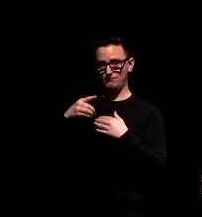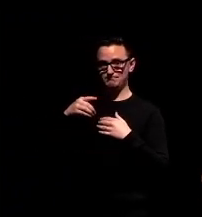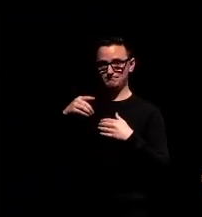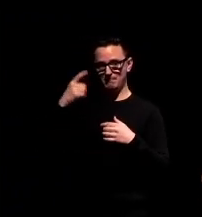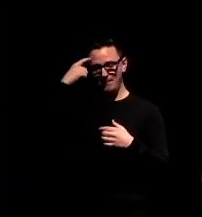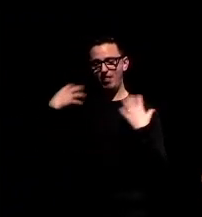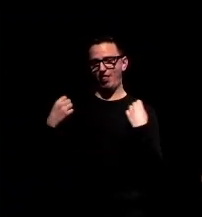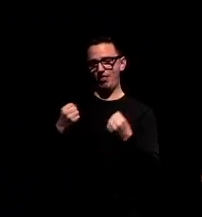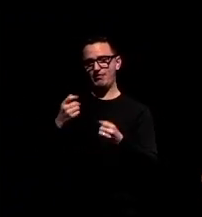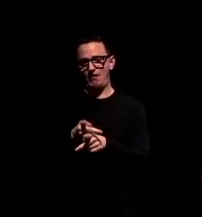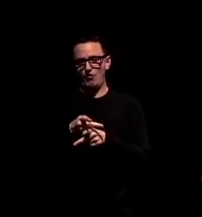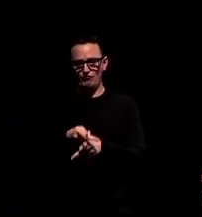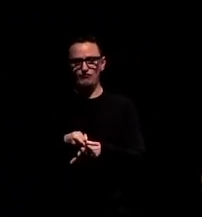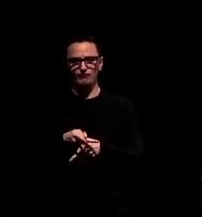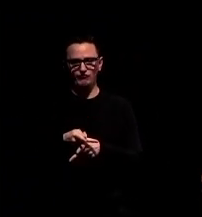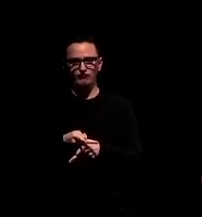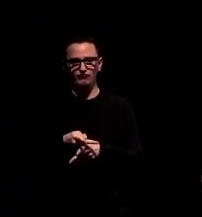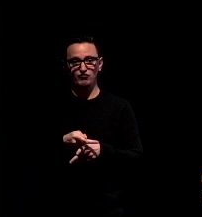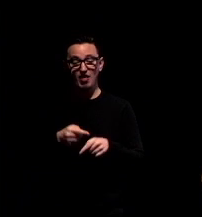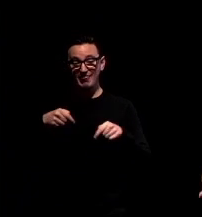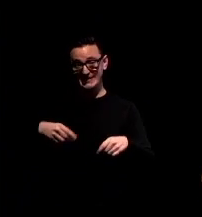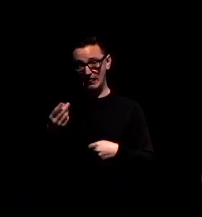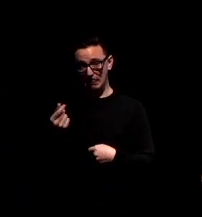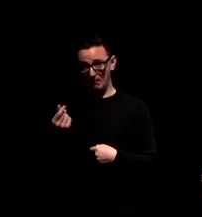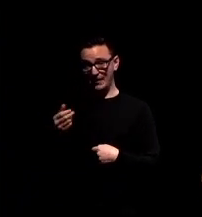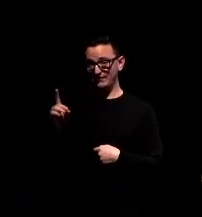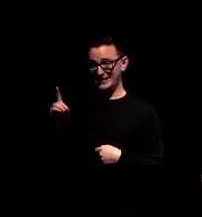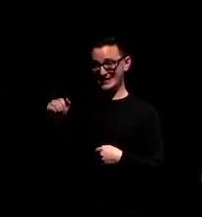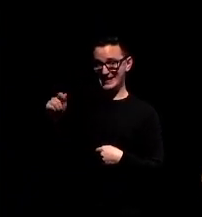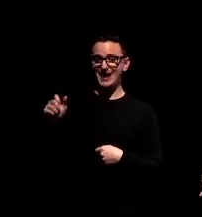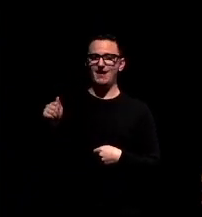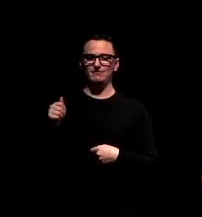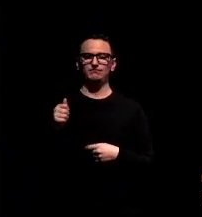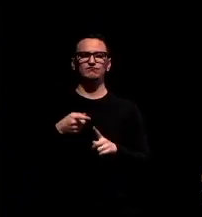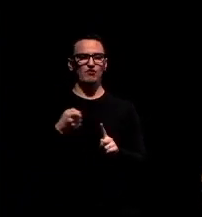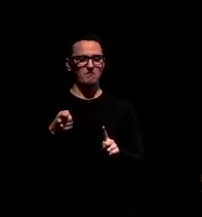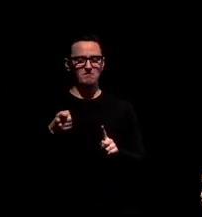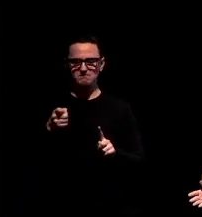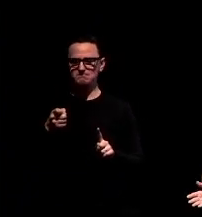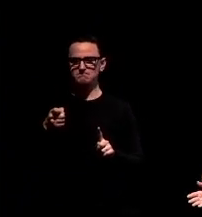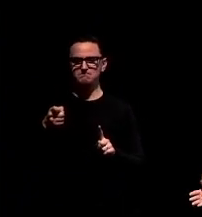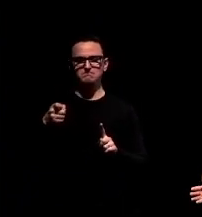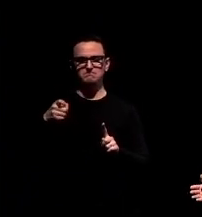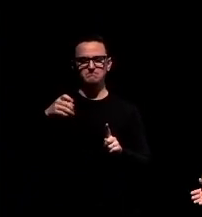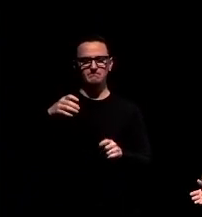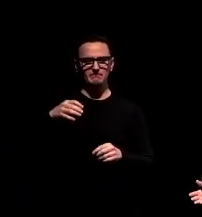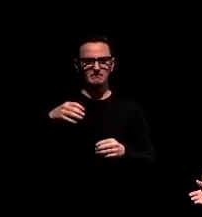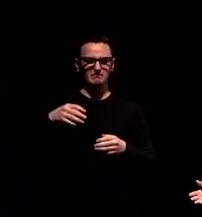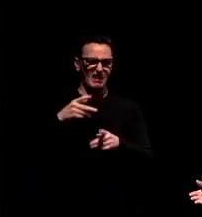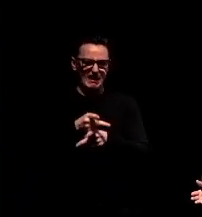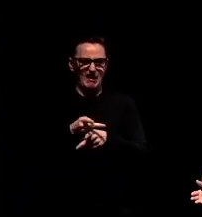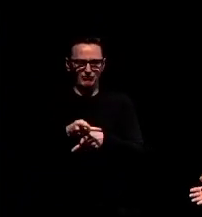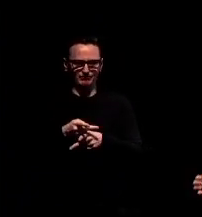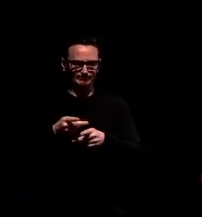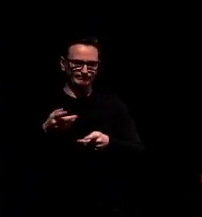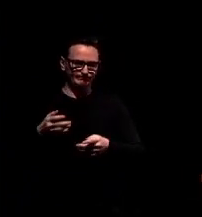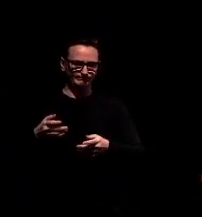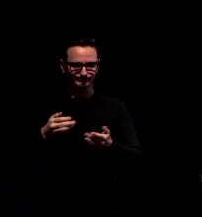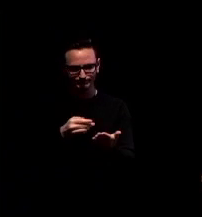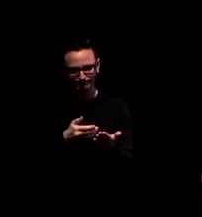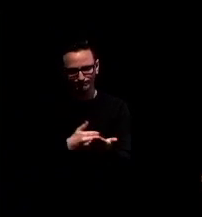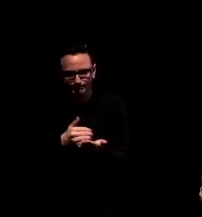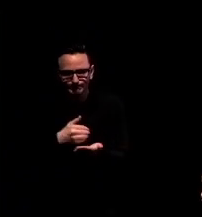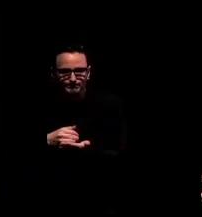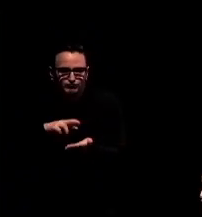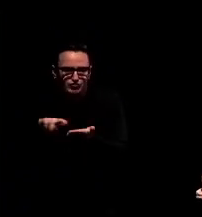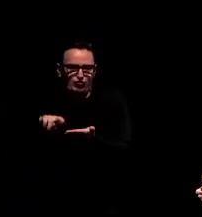So this is just some data from the Kaiser Family Foundation, and it just shows generally a lot of people don't access mental health care, right? We just